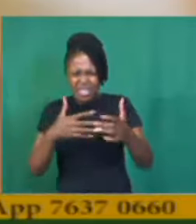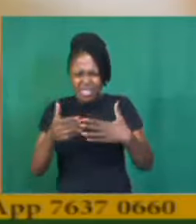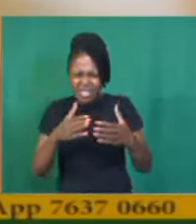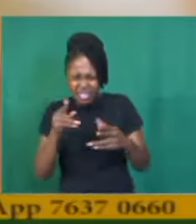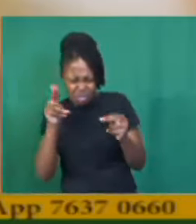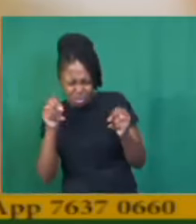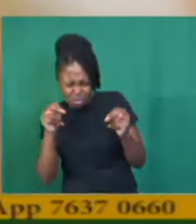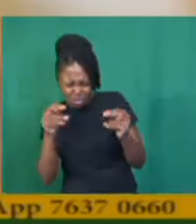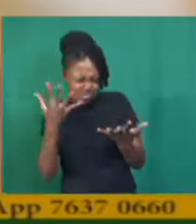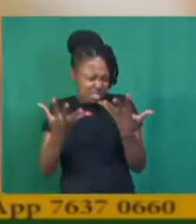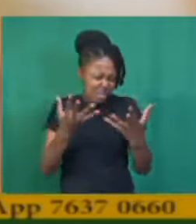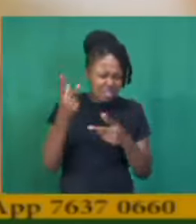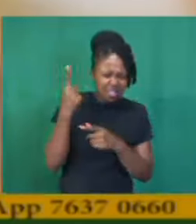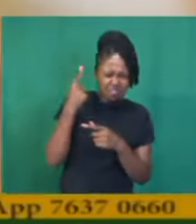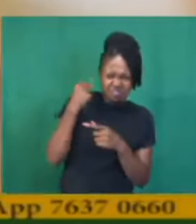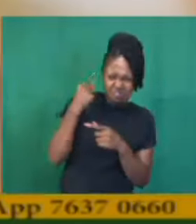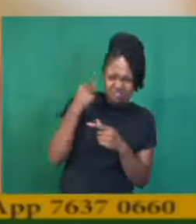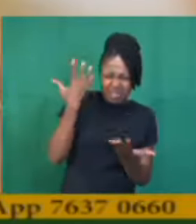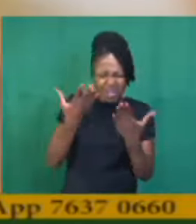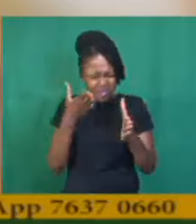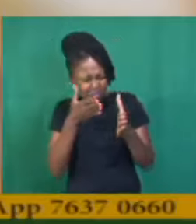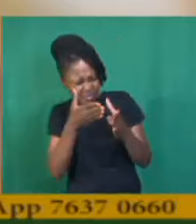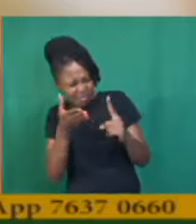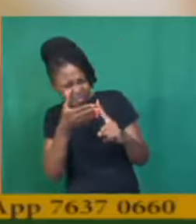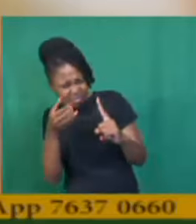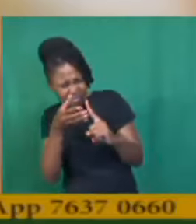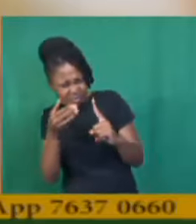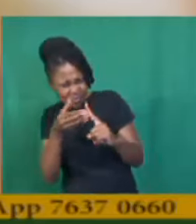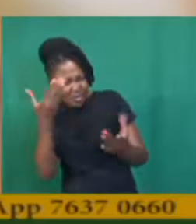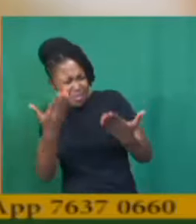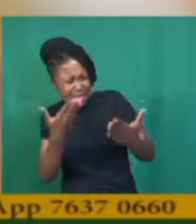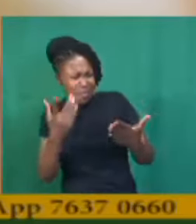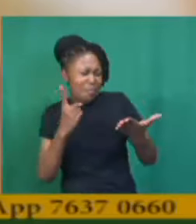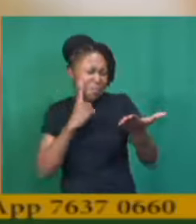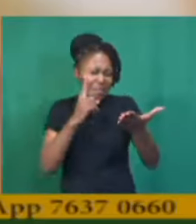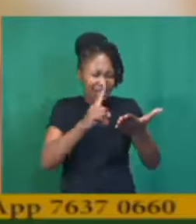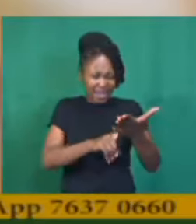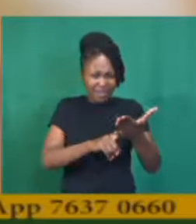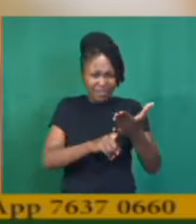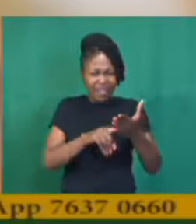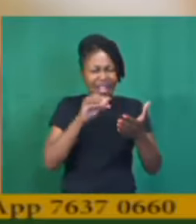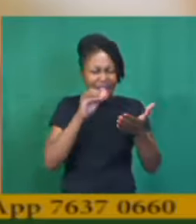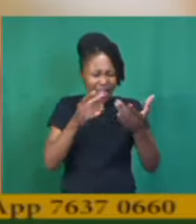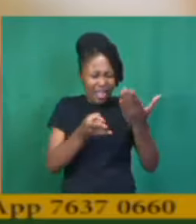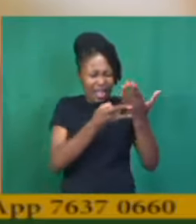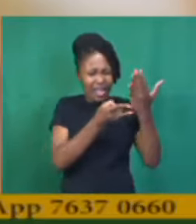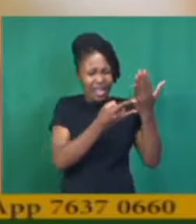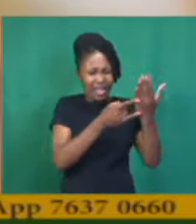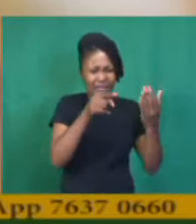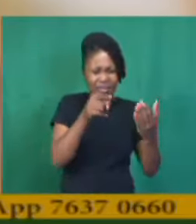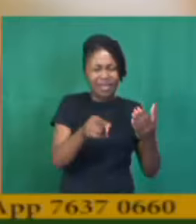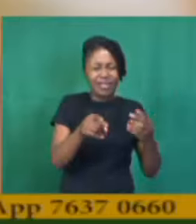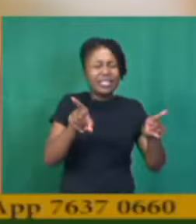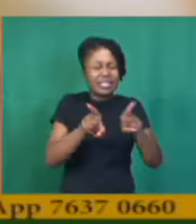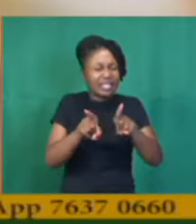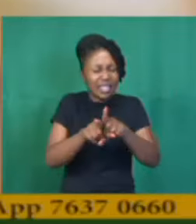that interest them, the things that seemingly they believe is going to help them, especially in the